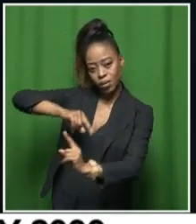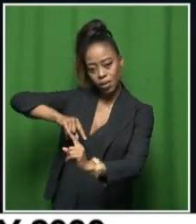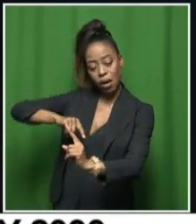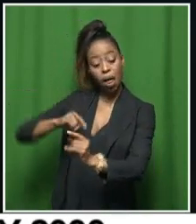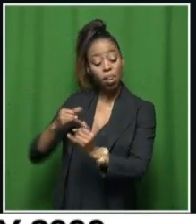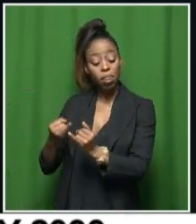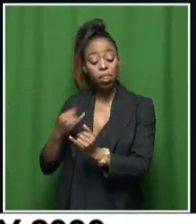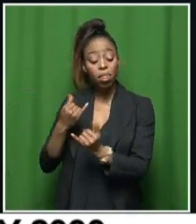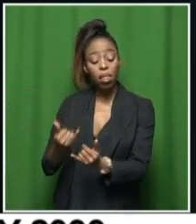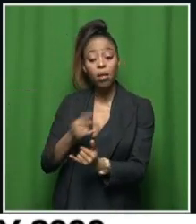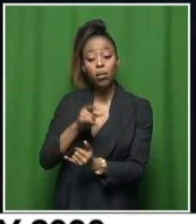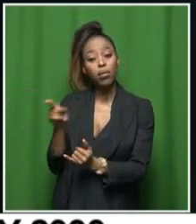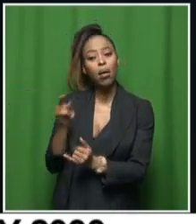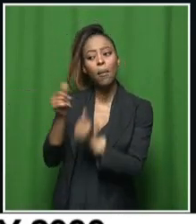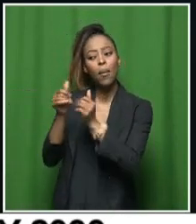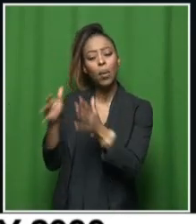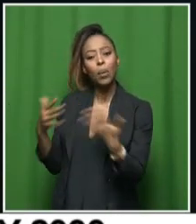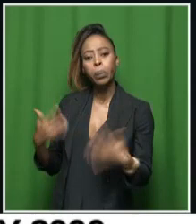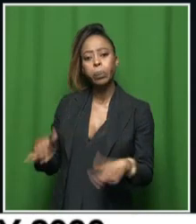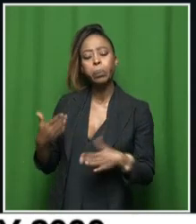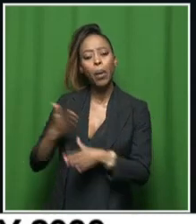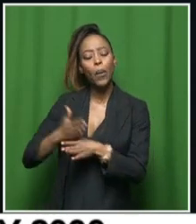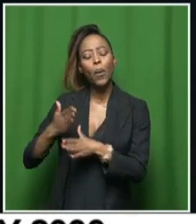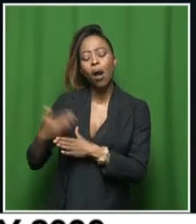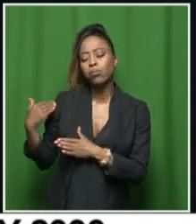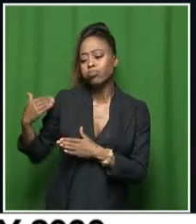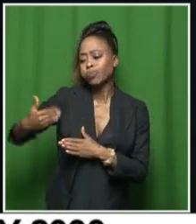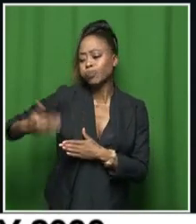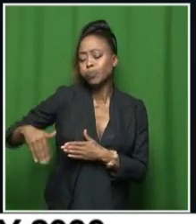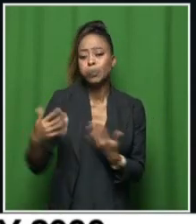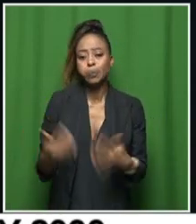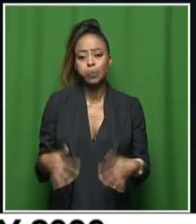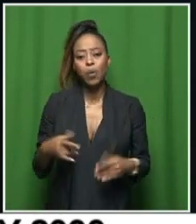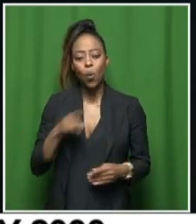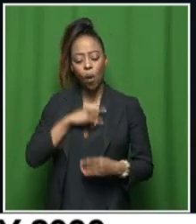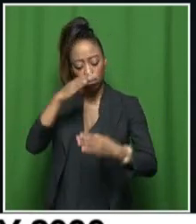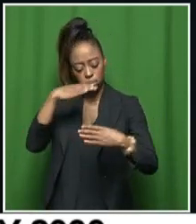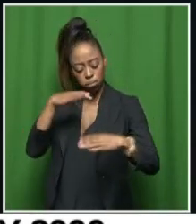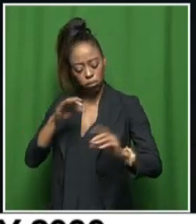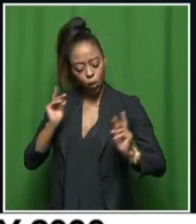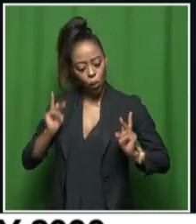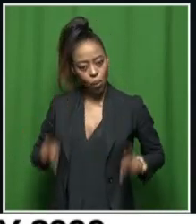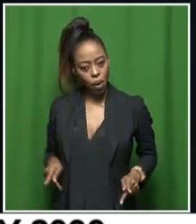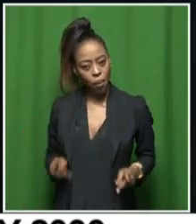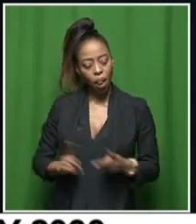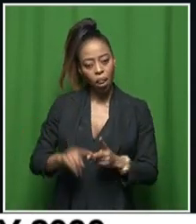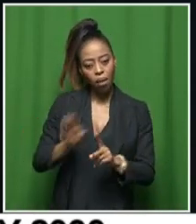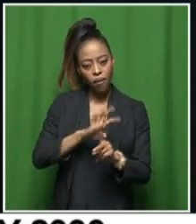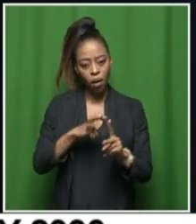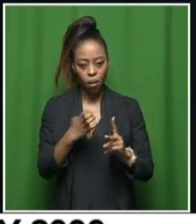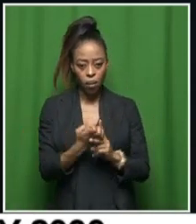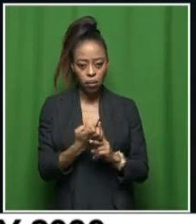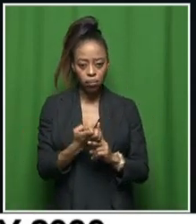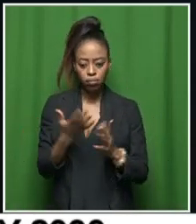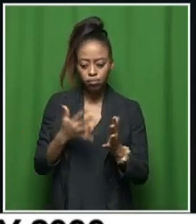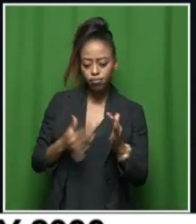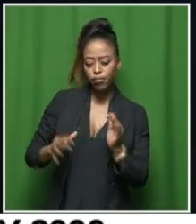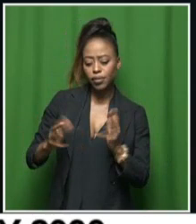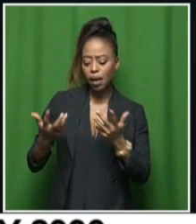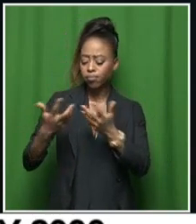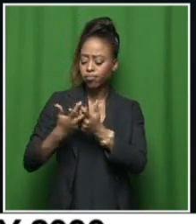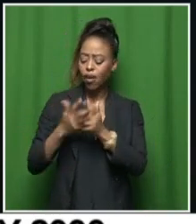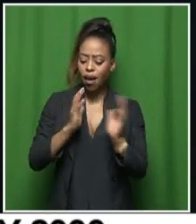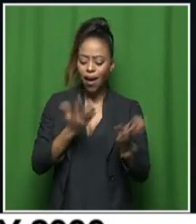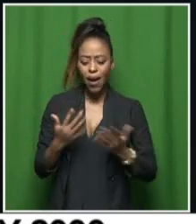great portfolio of work where he particularly focuses on humans and the environment and that interplay. And so we felt